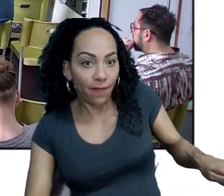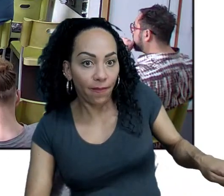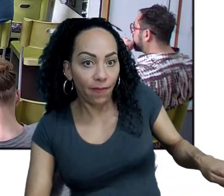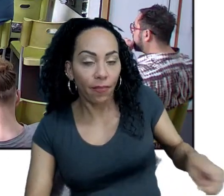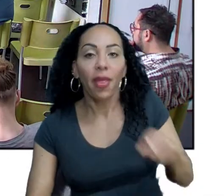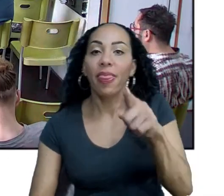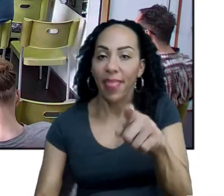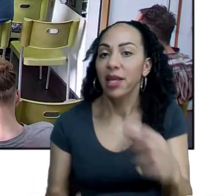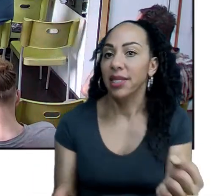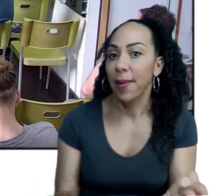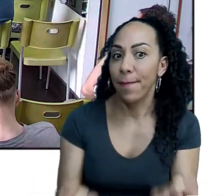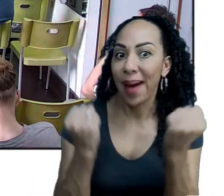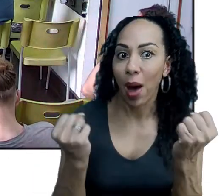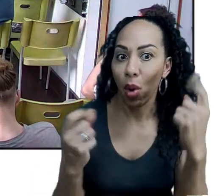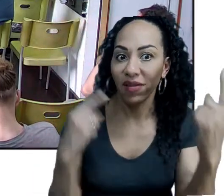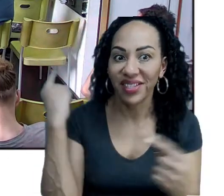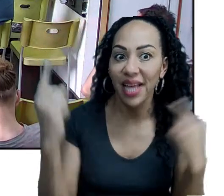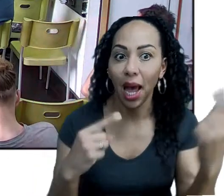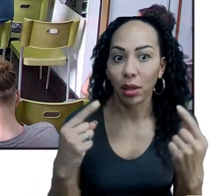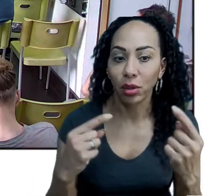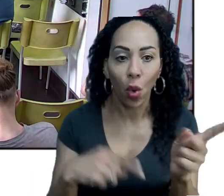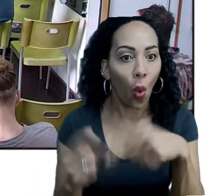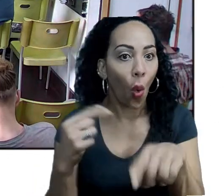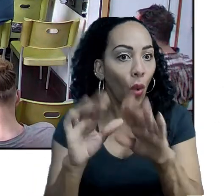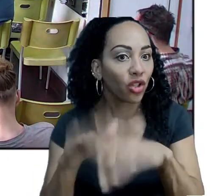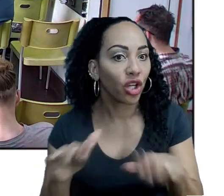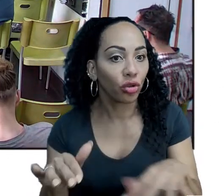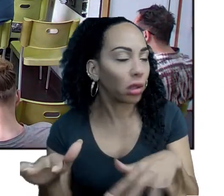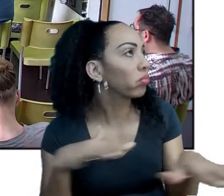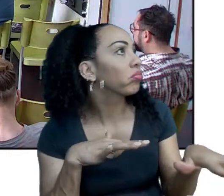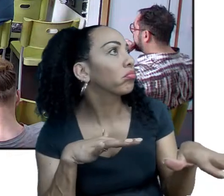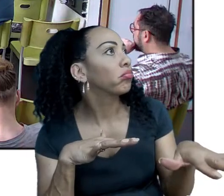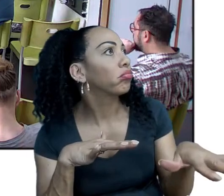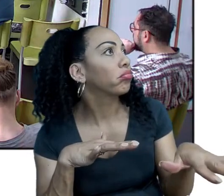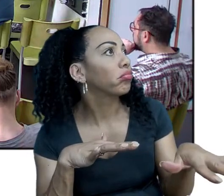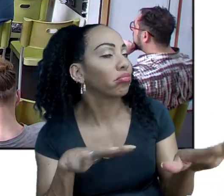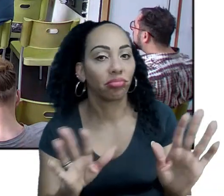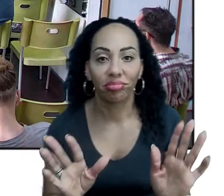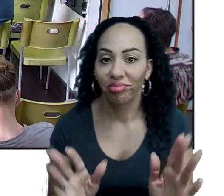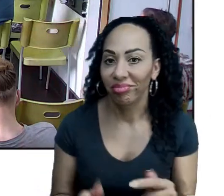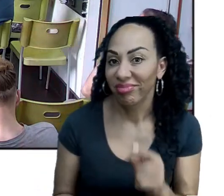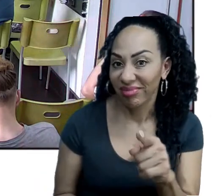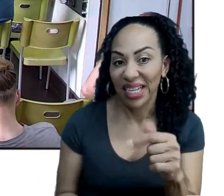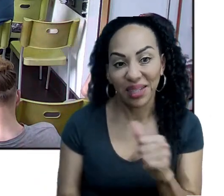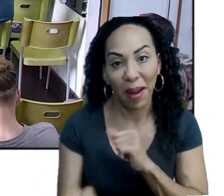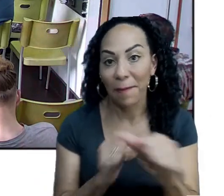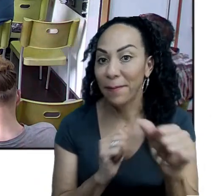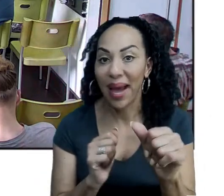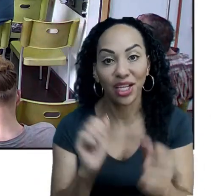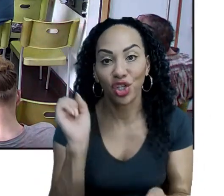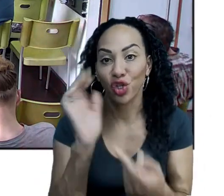really good tip. Yeah. That's all I got for now.